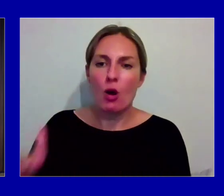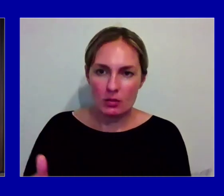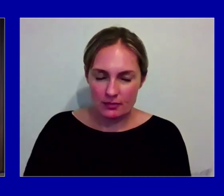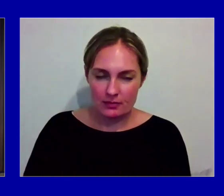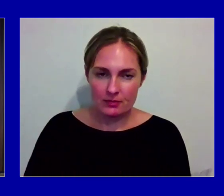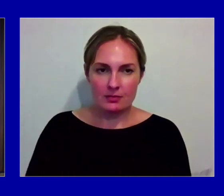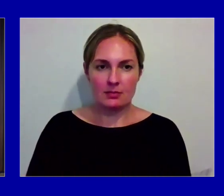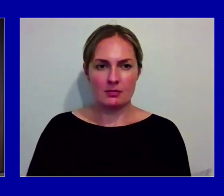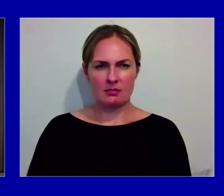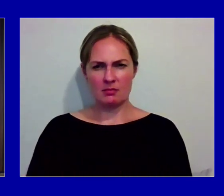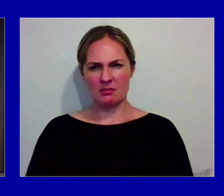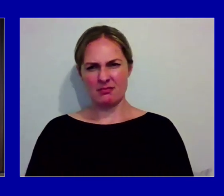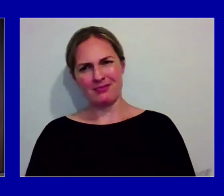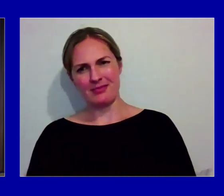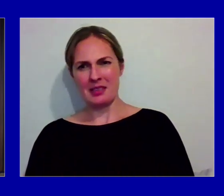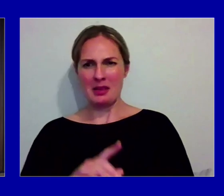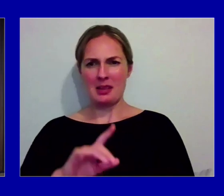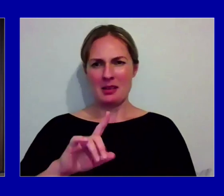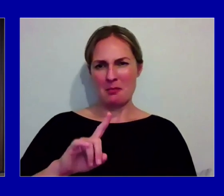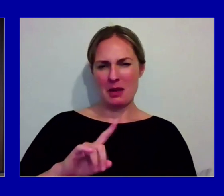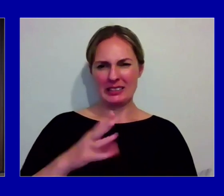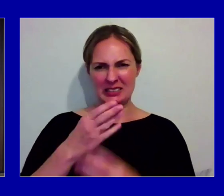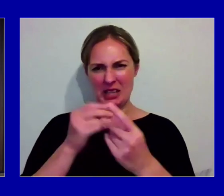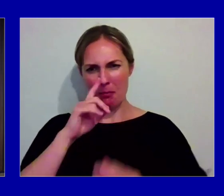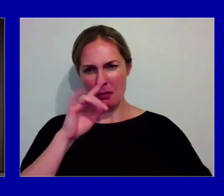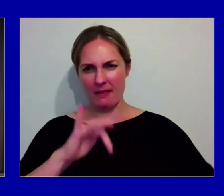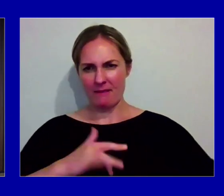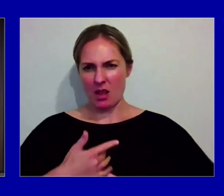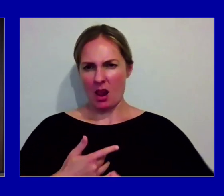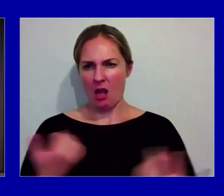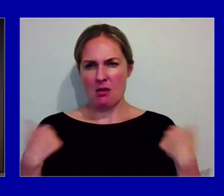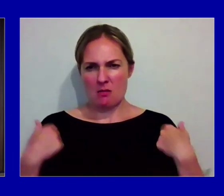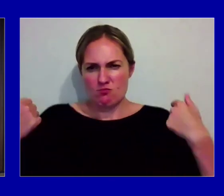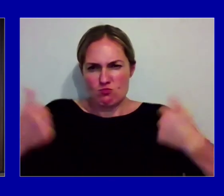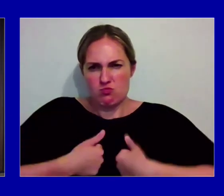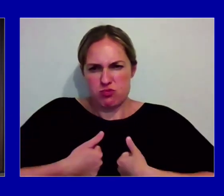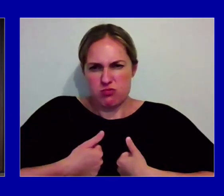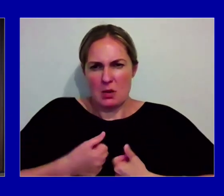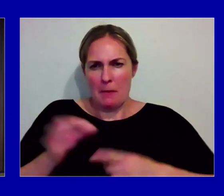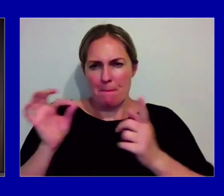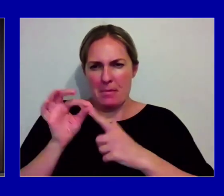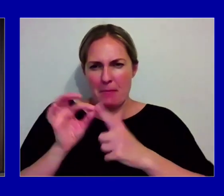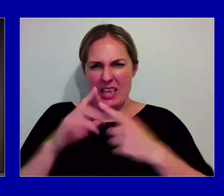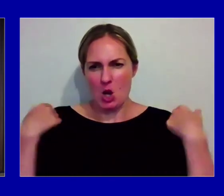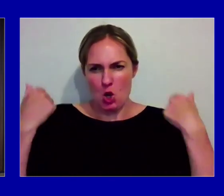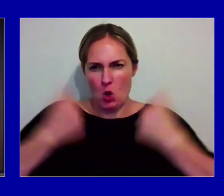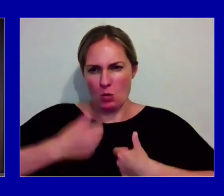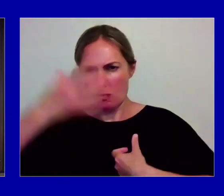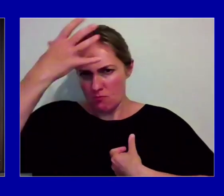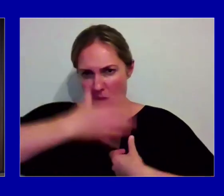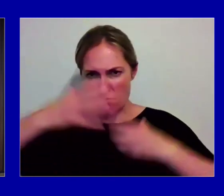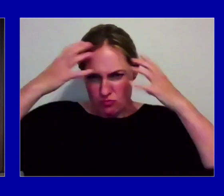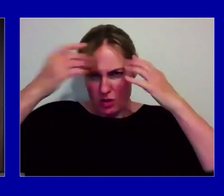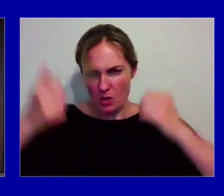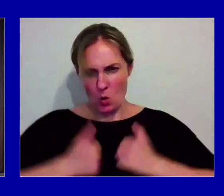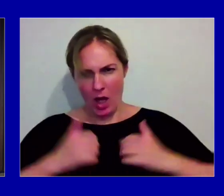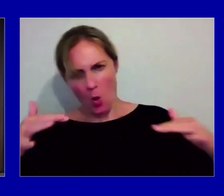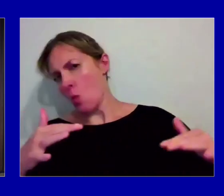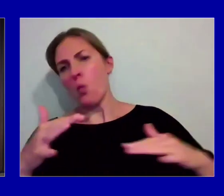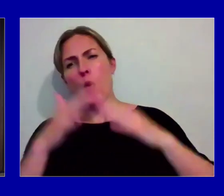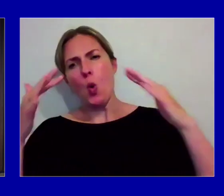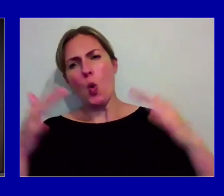We're at war with the country, so we've got to have the armour on. But true way, um, we can walk through that fire.